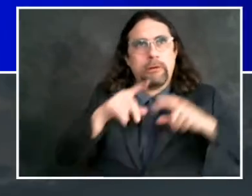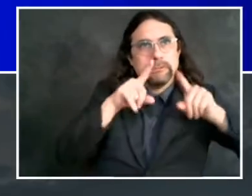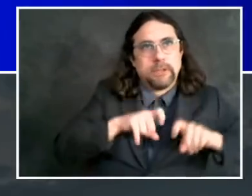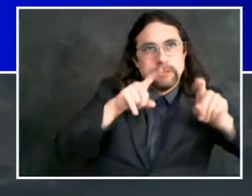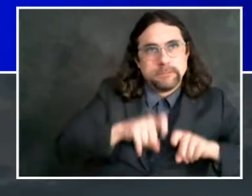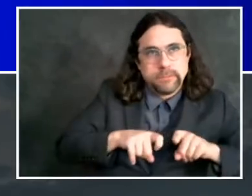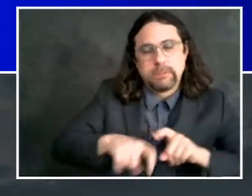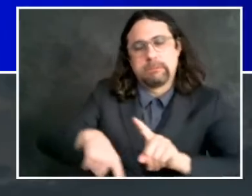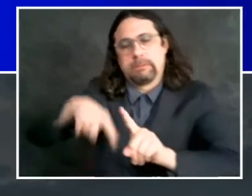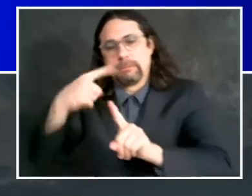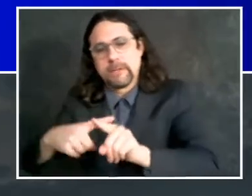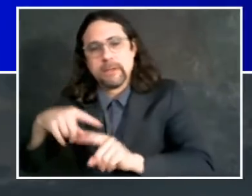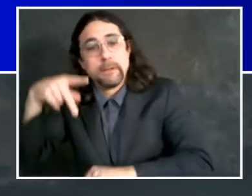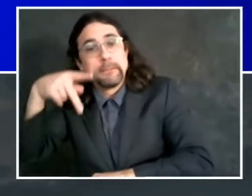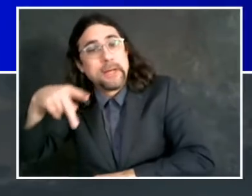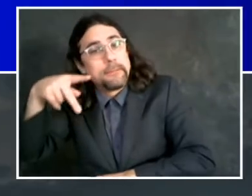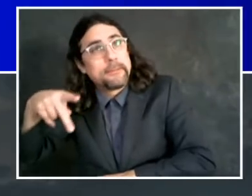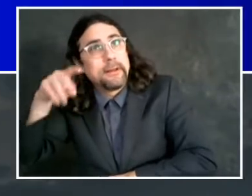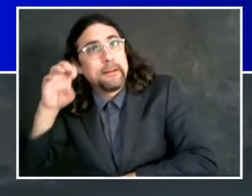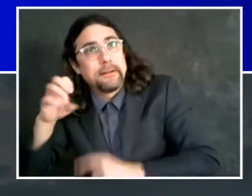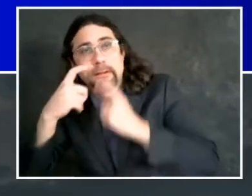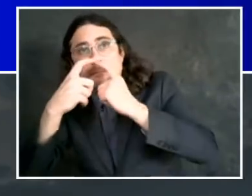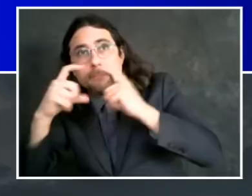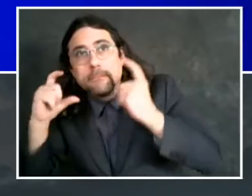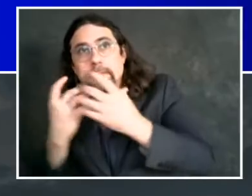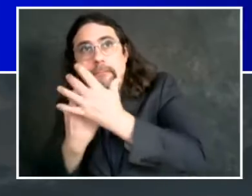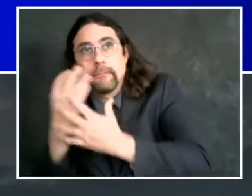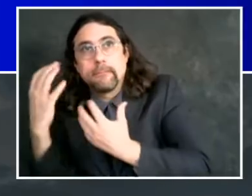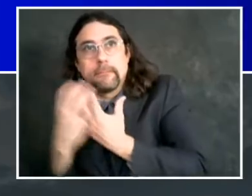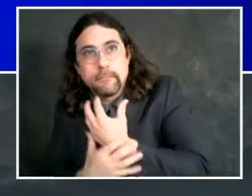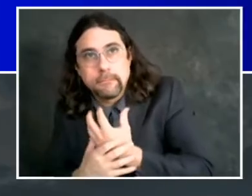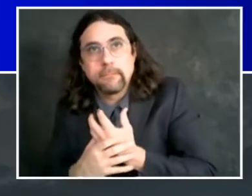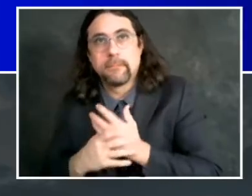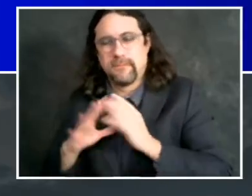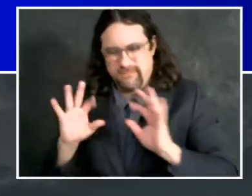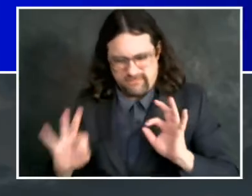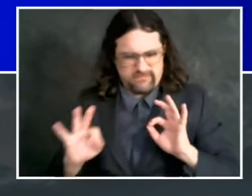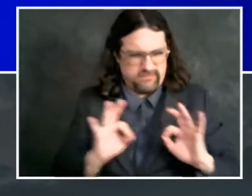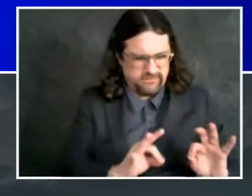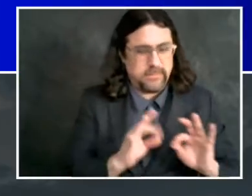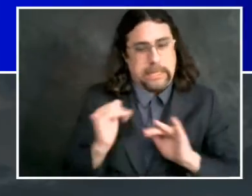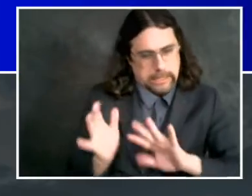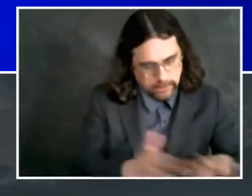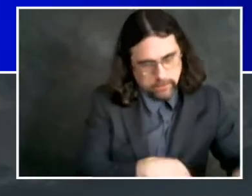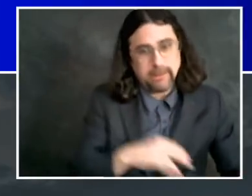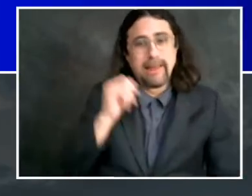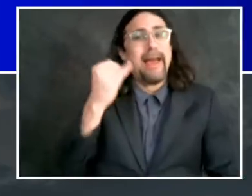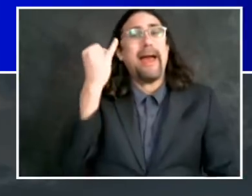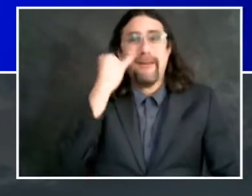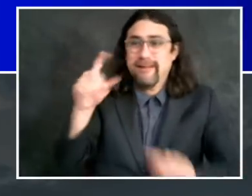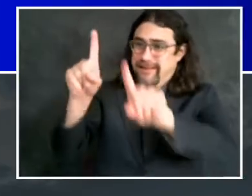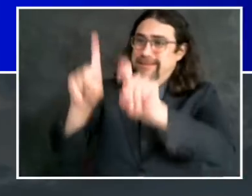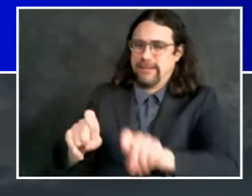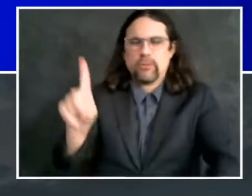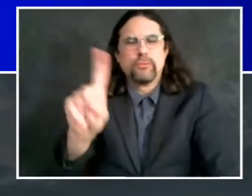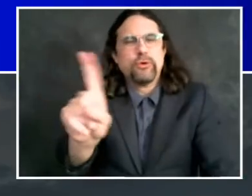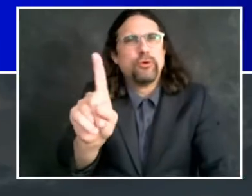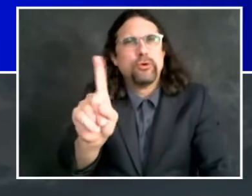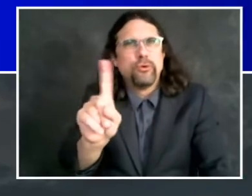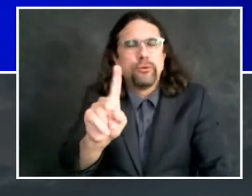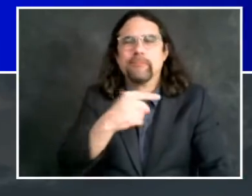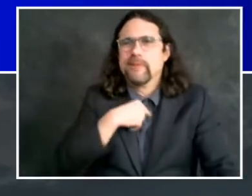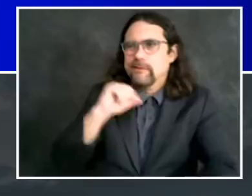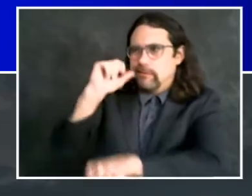at the community level. So just a few weeks ago, there were literally no sites that weren't attached directly